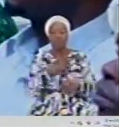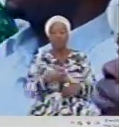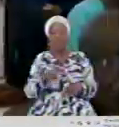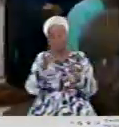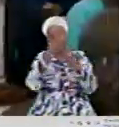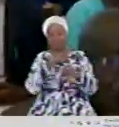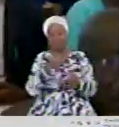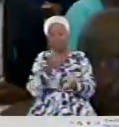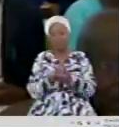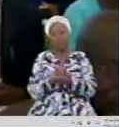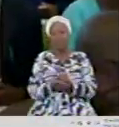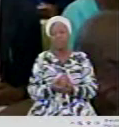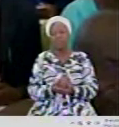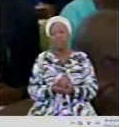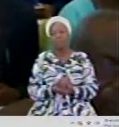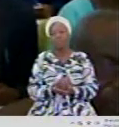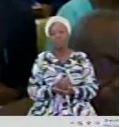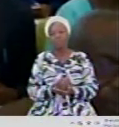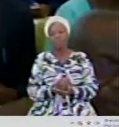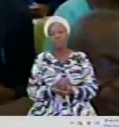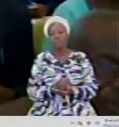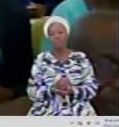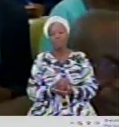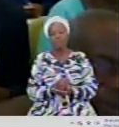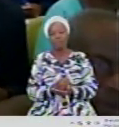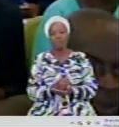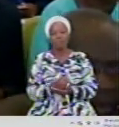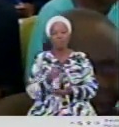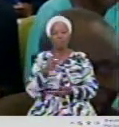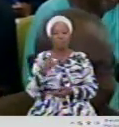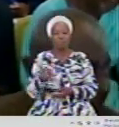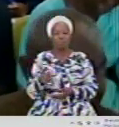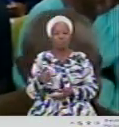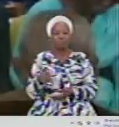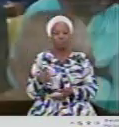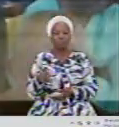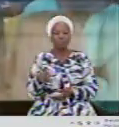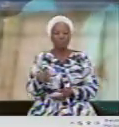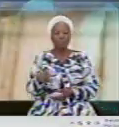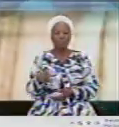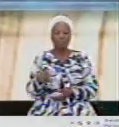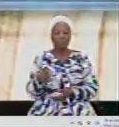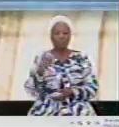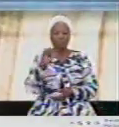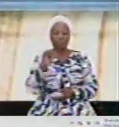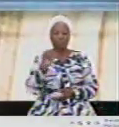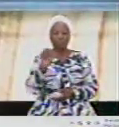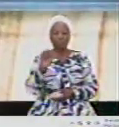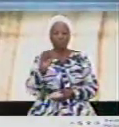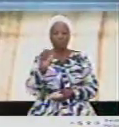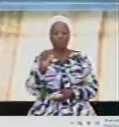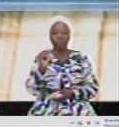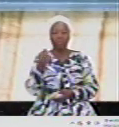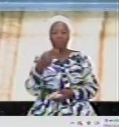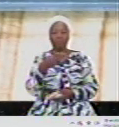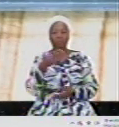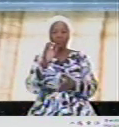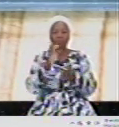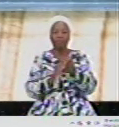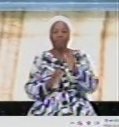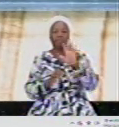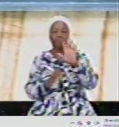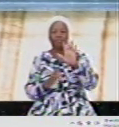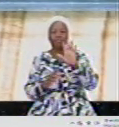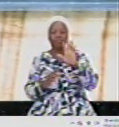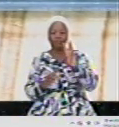Amen. Psalm 25, Isaiah chapter 56, and